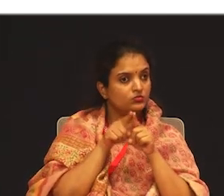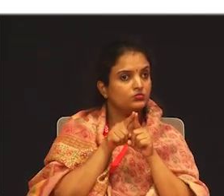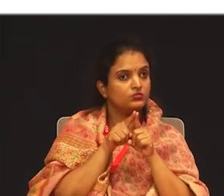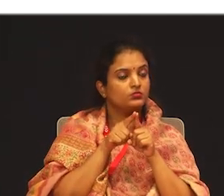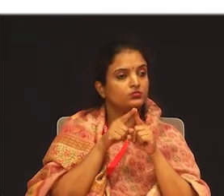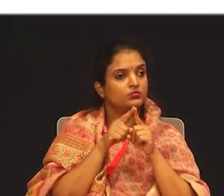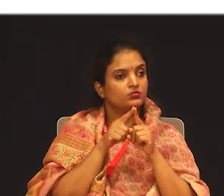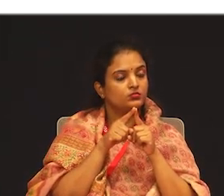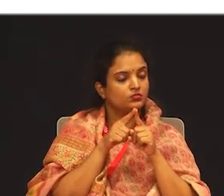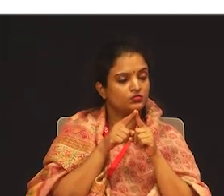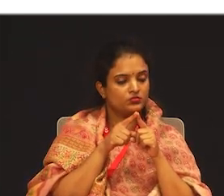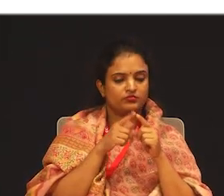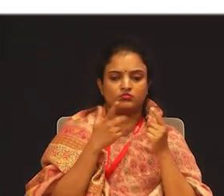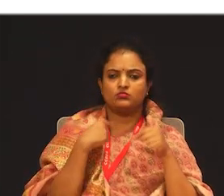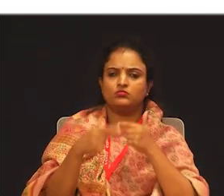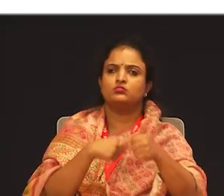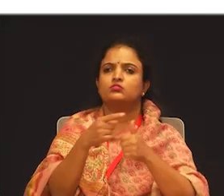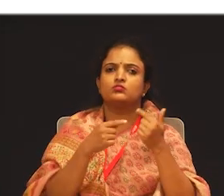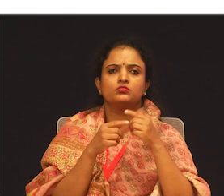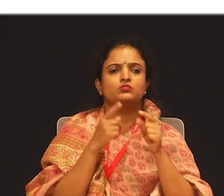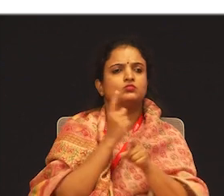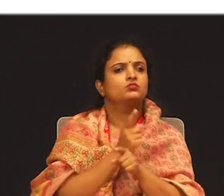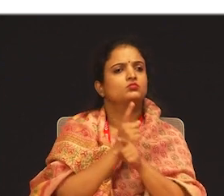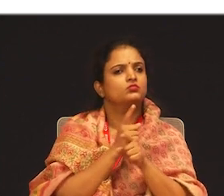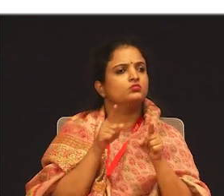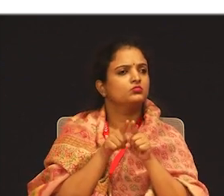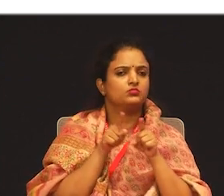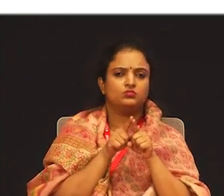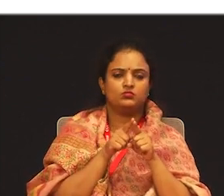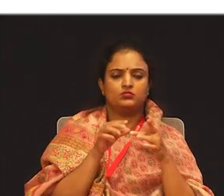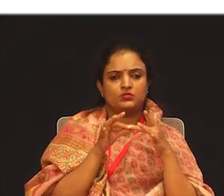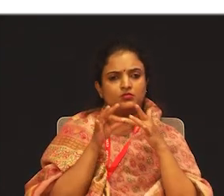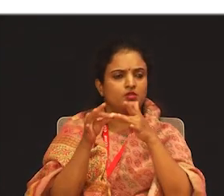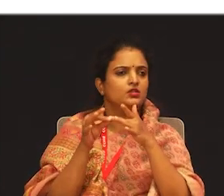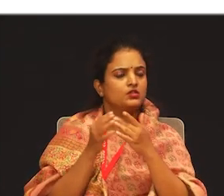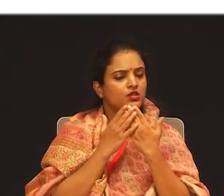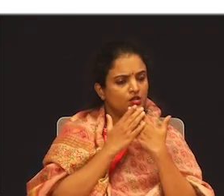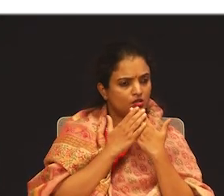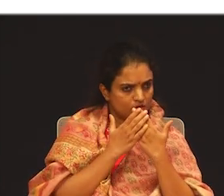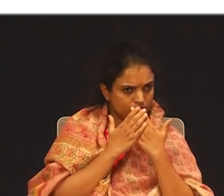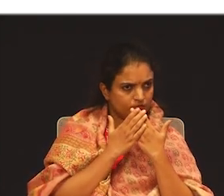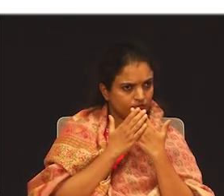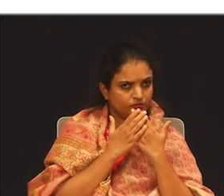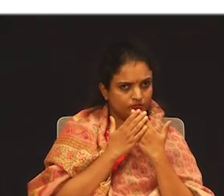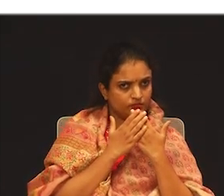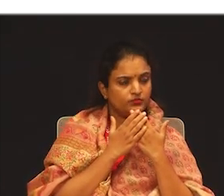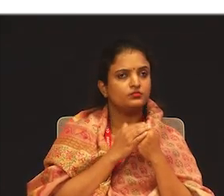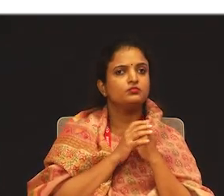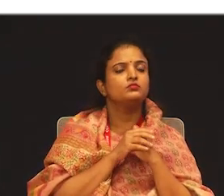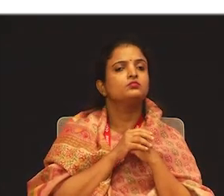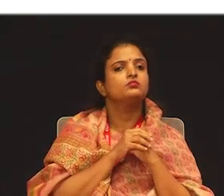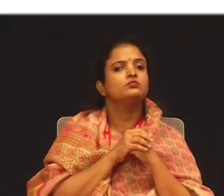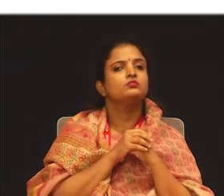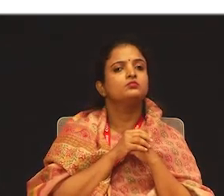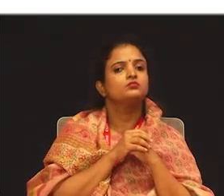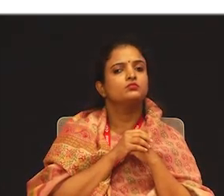prepared by the regular teachers, and somewhere where we had special educators, because India is statistically huge country,